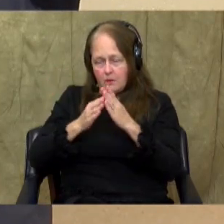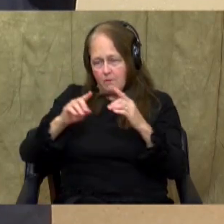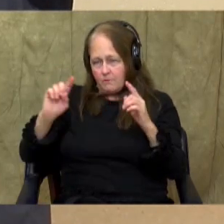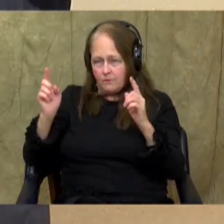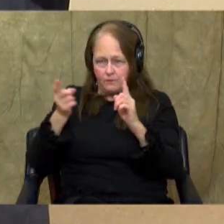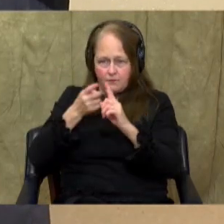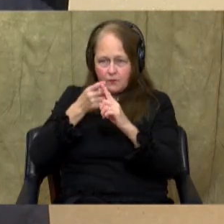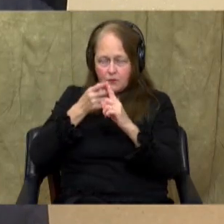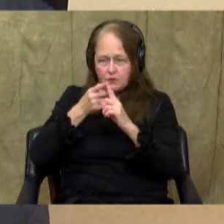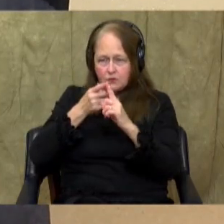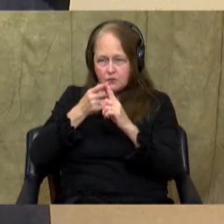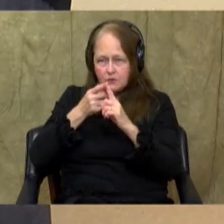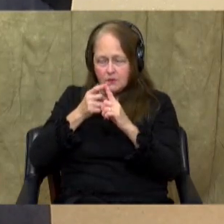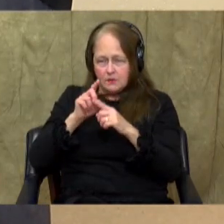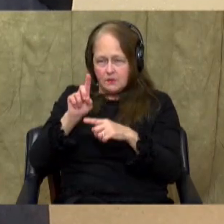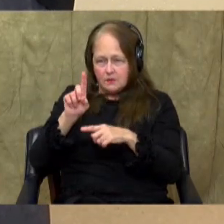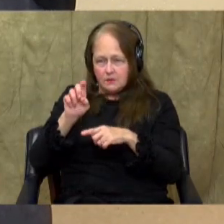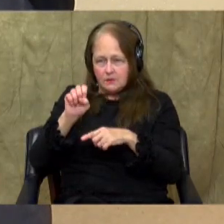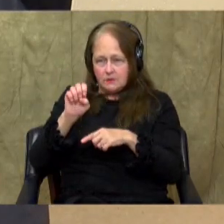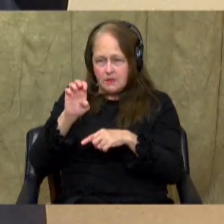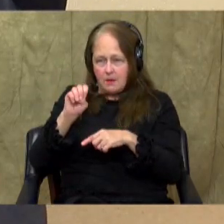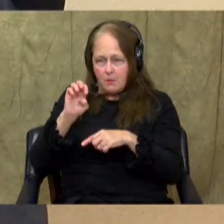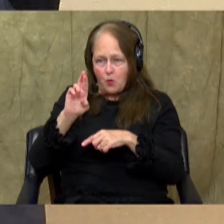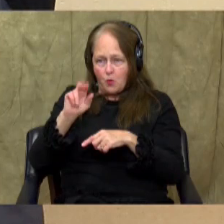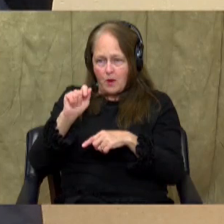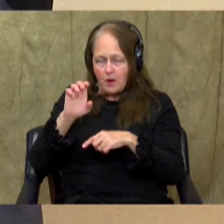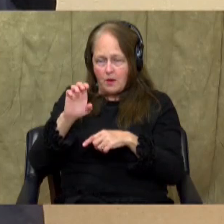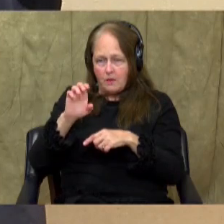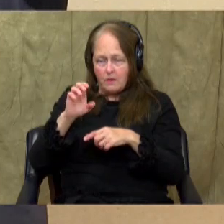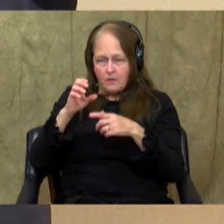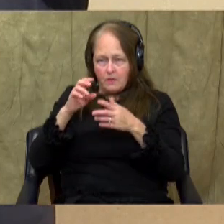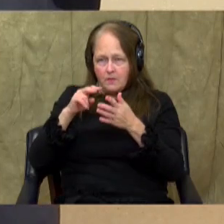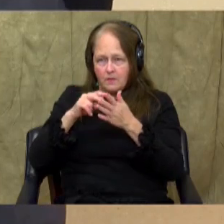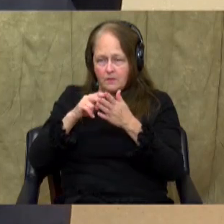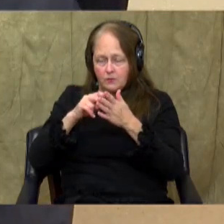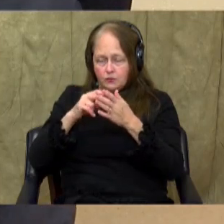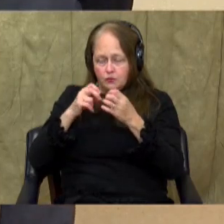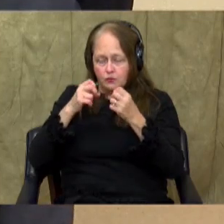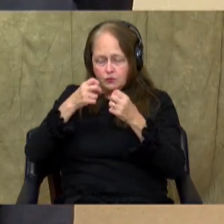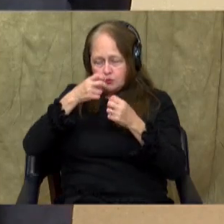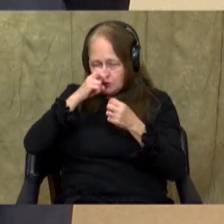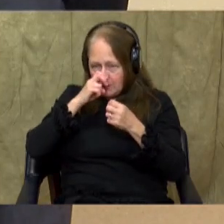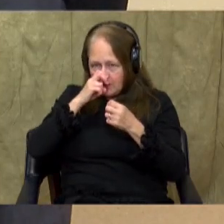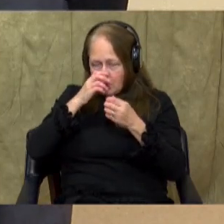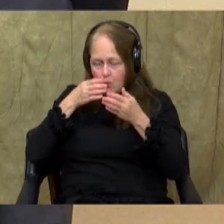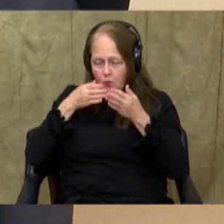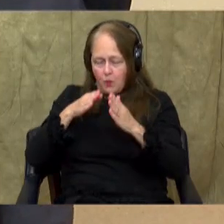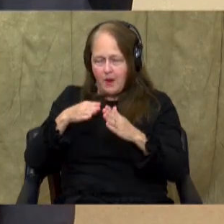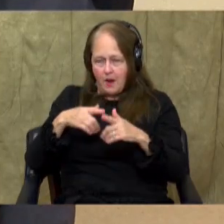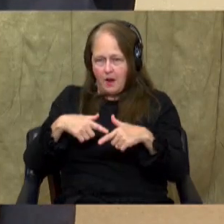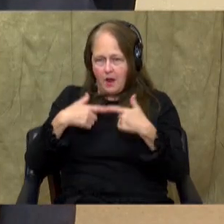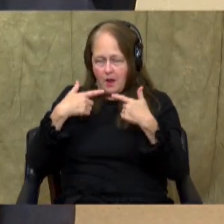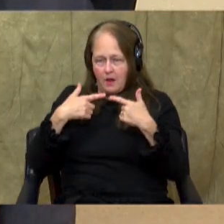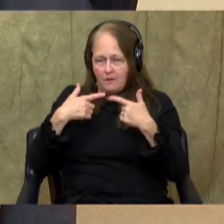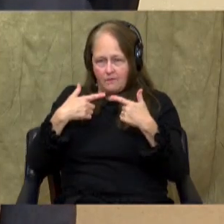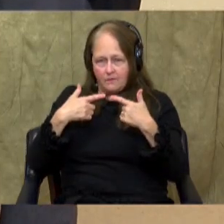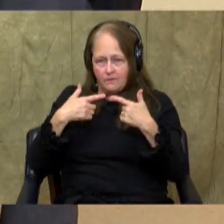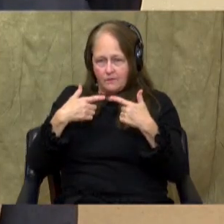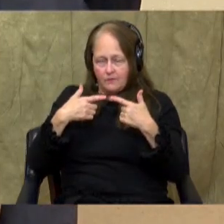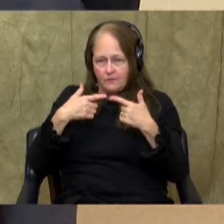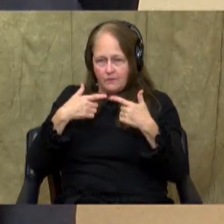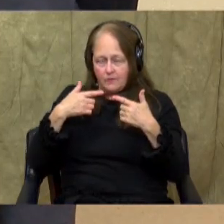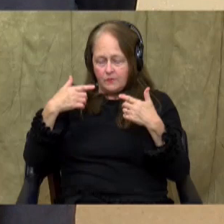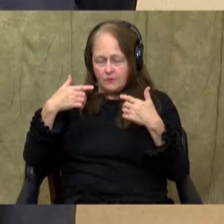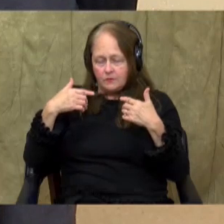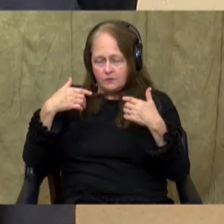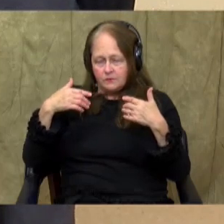first democratically elected president, ending apartheid, which was a very strict way of life in South Africa of